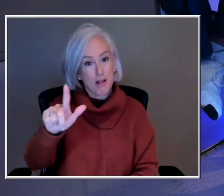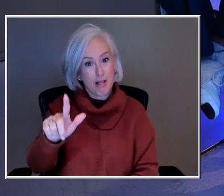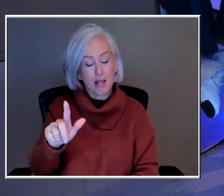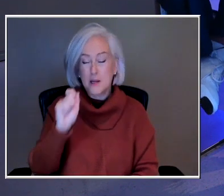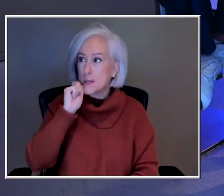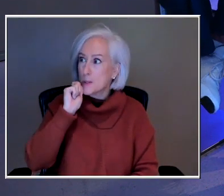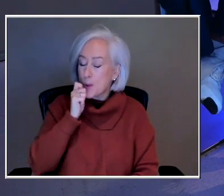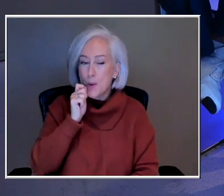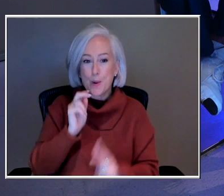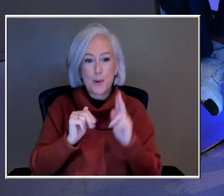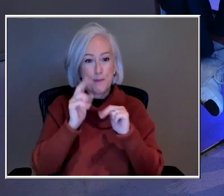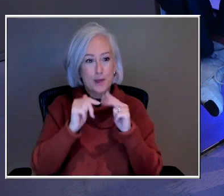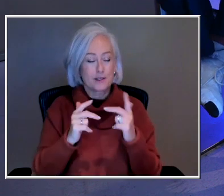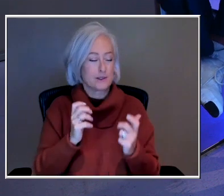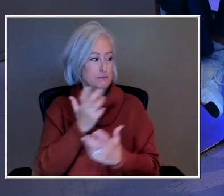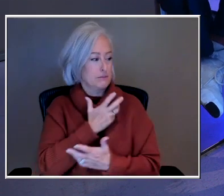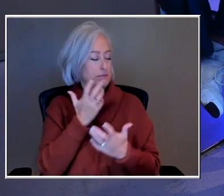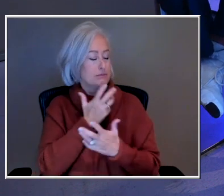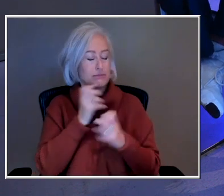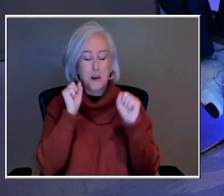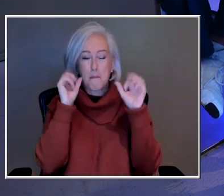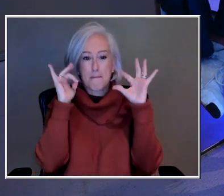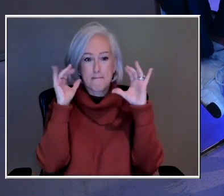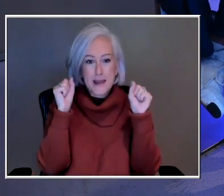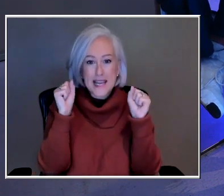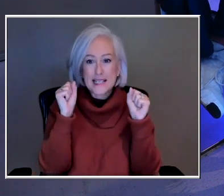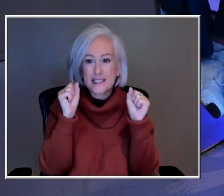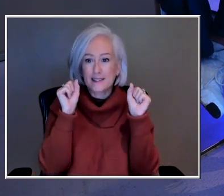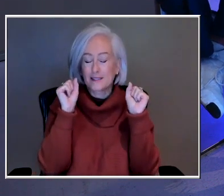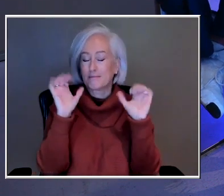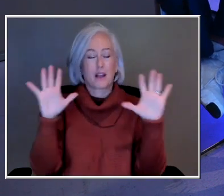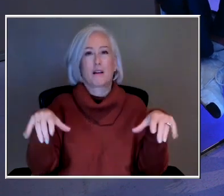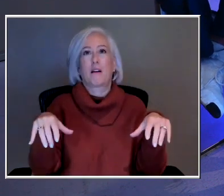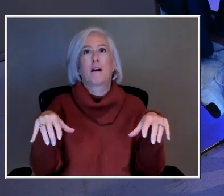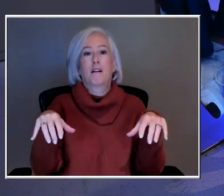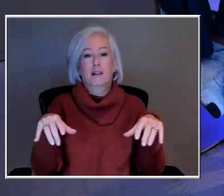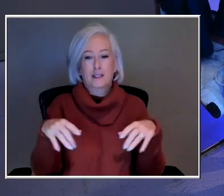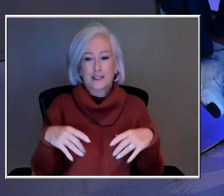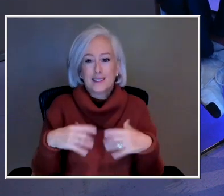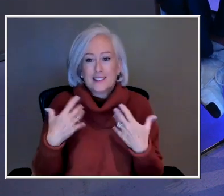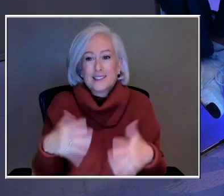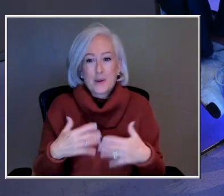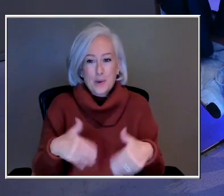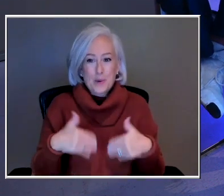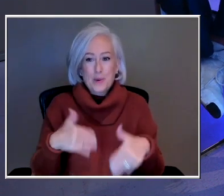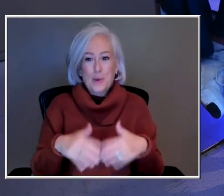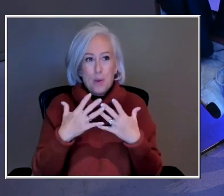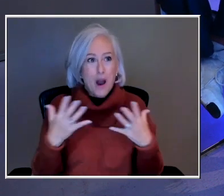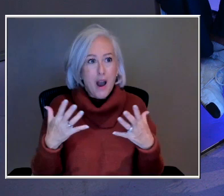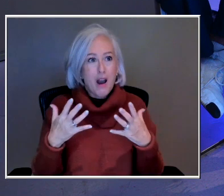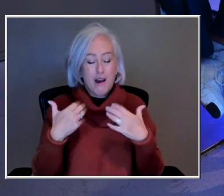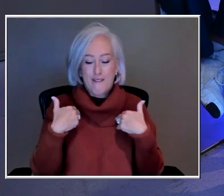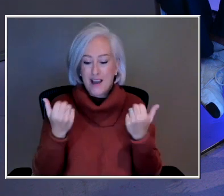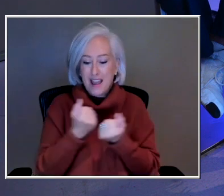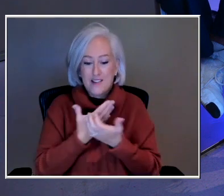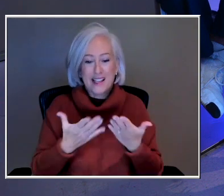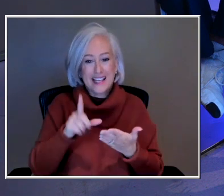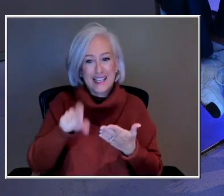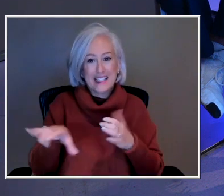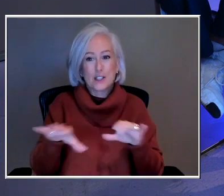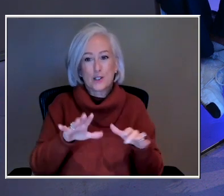it's amazing. Beautiful. I mean, it's stacked. Yeah, we love this. absolutely amazing. I'm sure it's like, you know, feast for the eyes. You're like, they've got all the stuff they need to do what they need to do on the